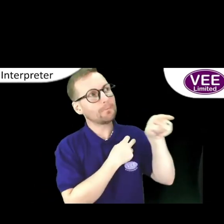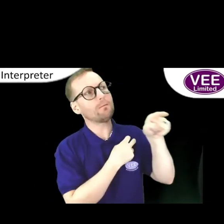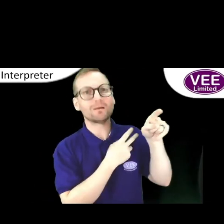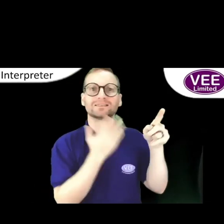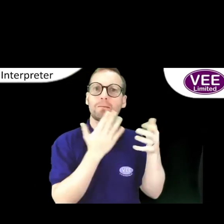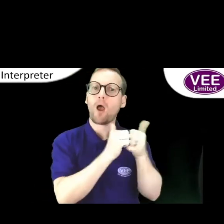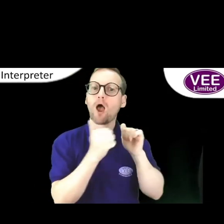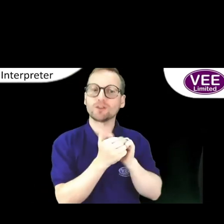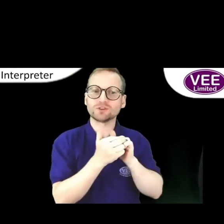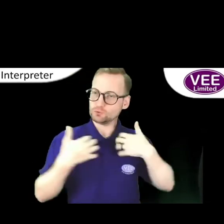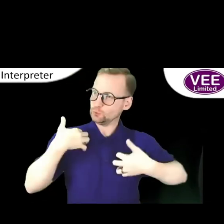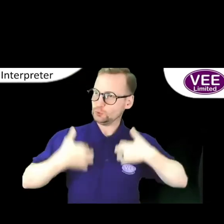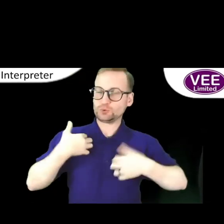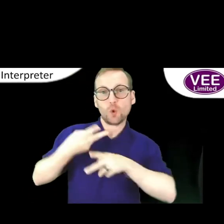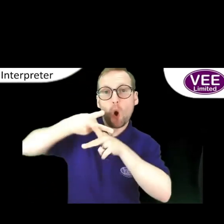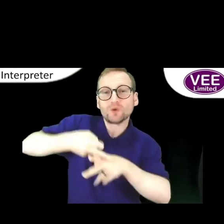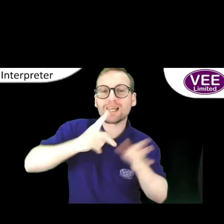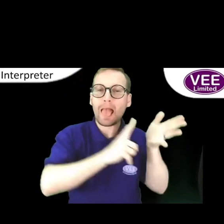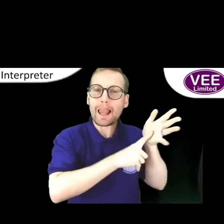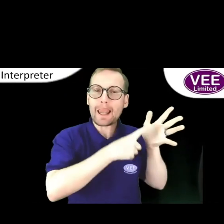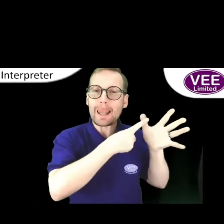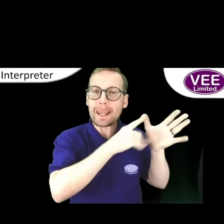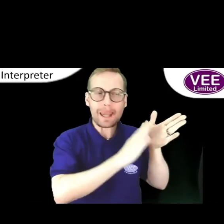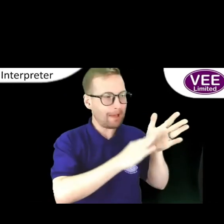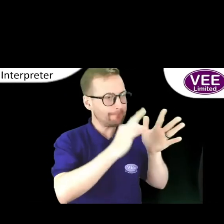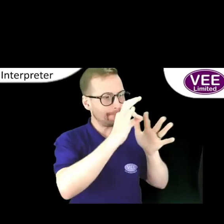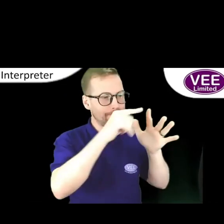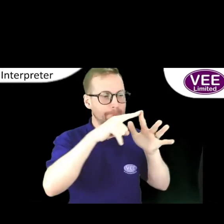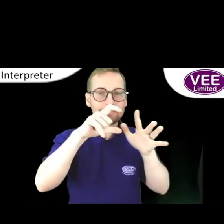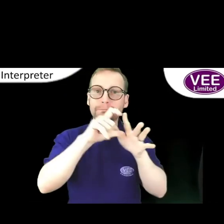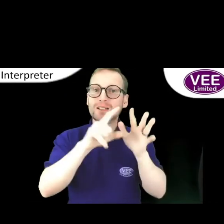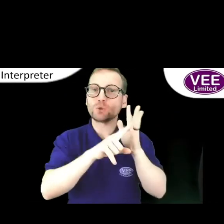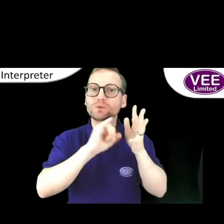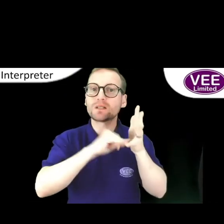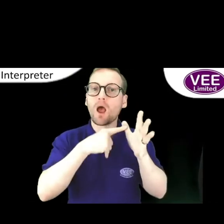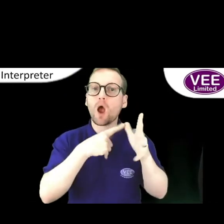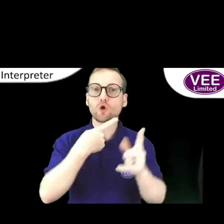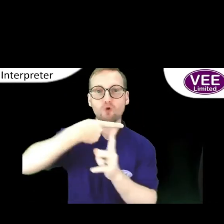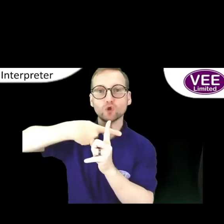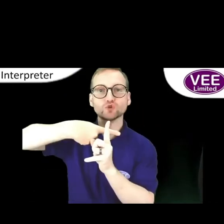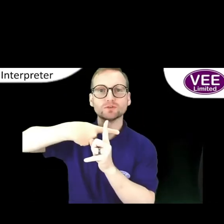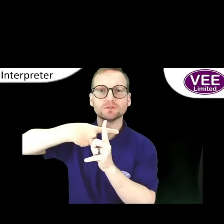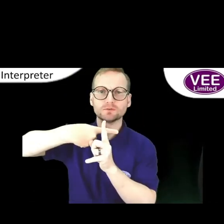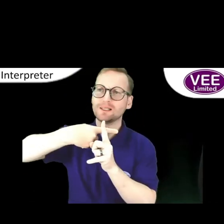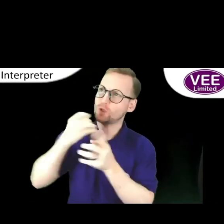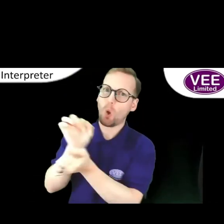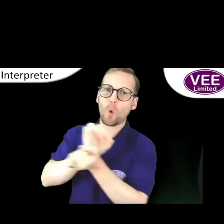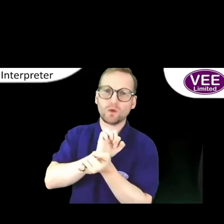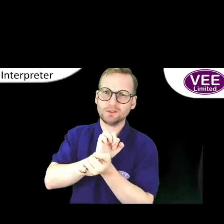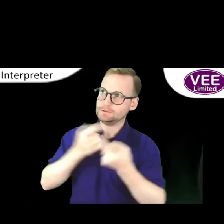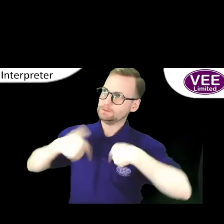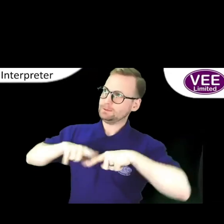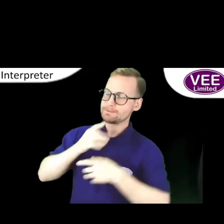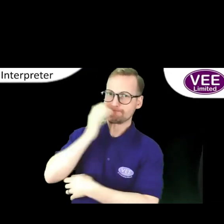an interest in hosting the Lampedusa Cross as a spotlight loan. The team and I were in the very early stages